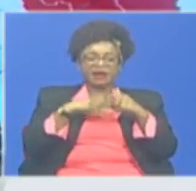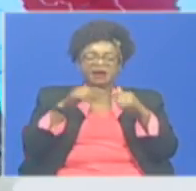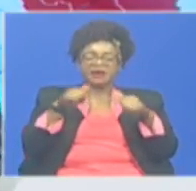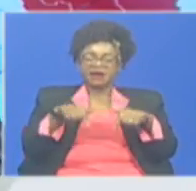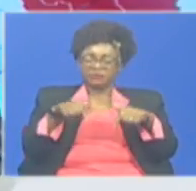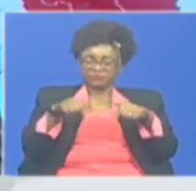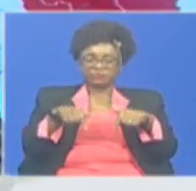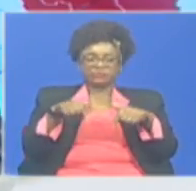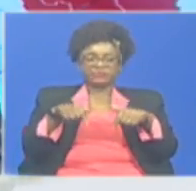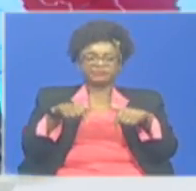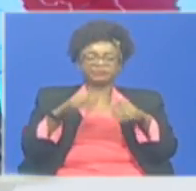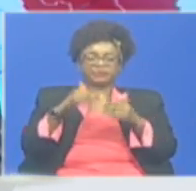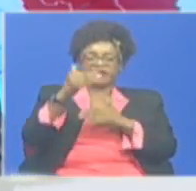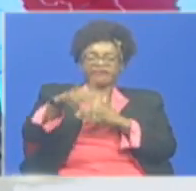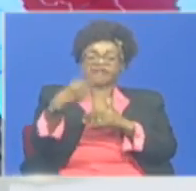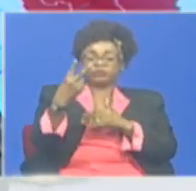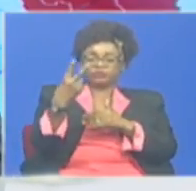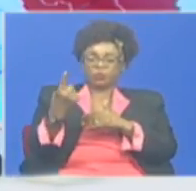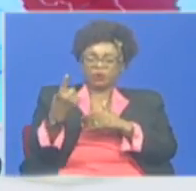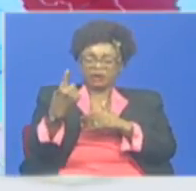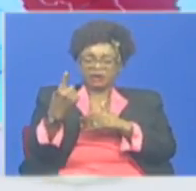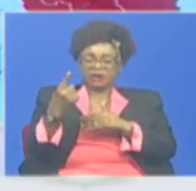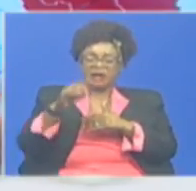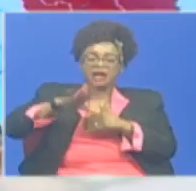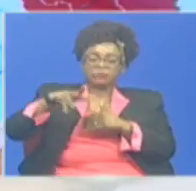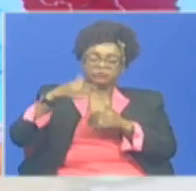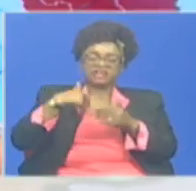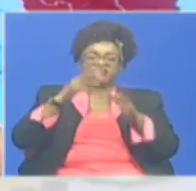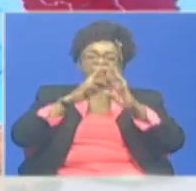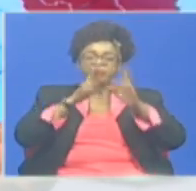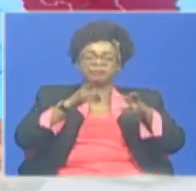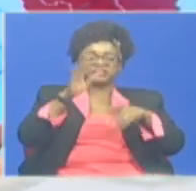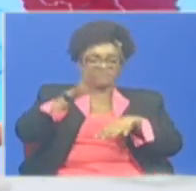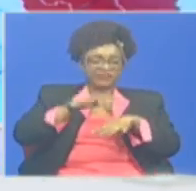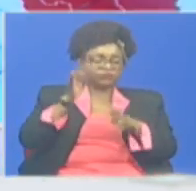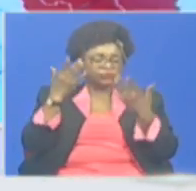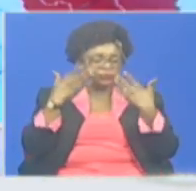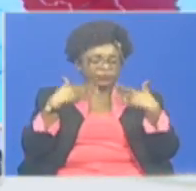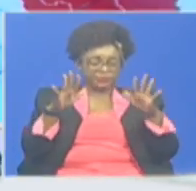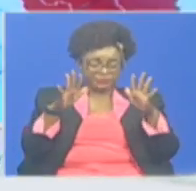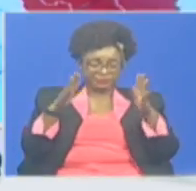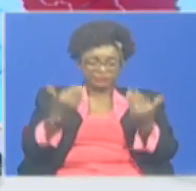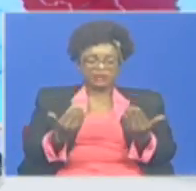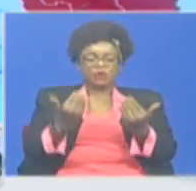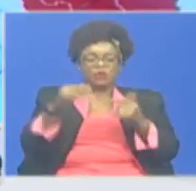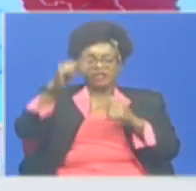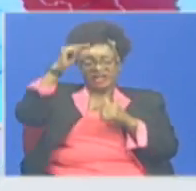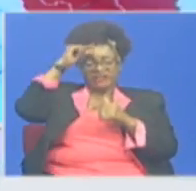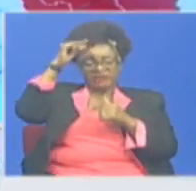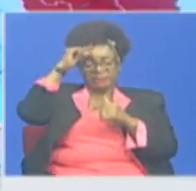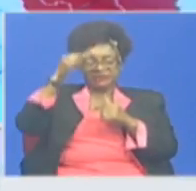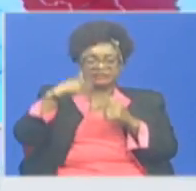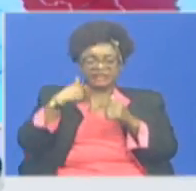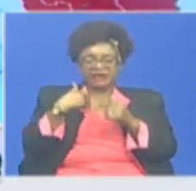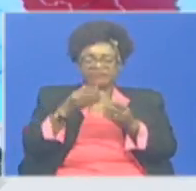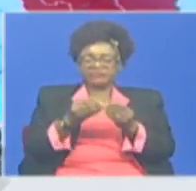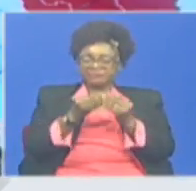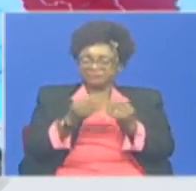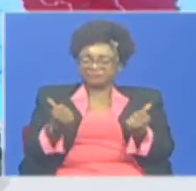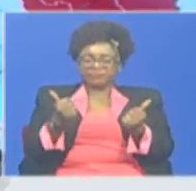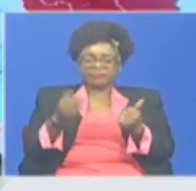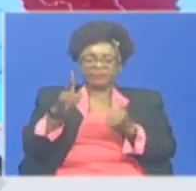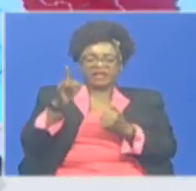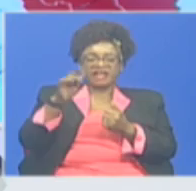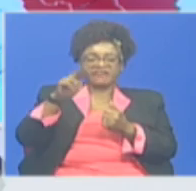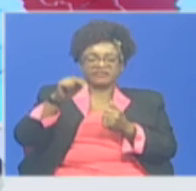off after 21 counties reported the infections. And as the government takes the war against the virus to the doorstep, NTV's Kevin Mutai